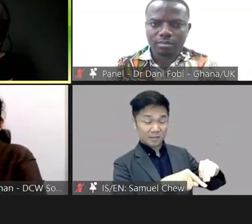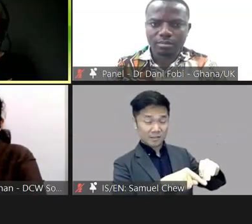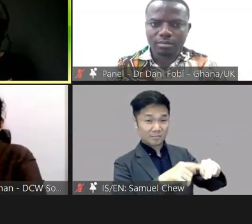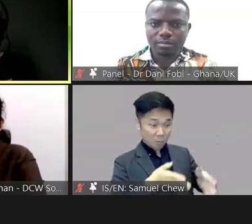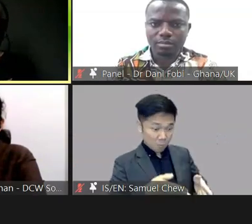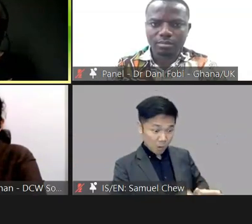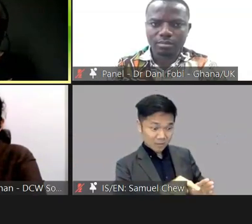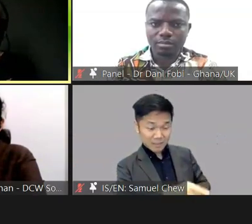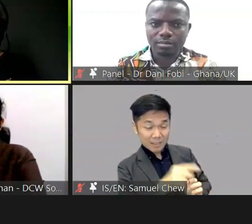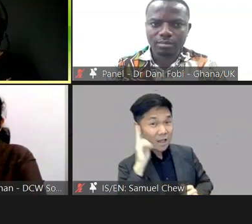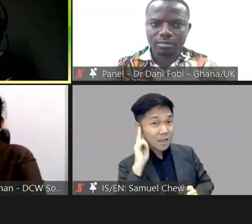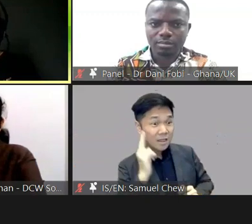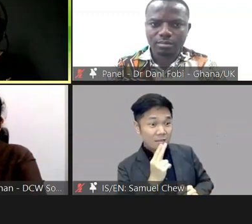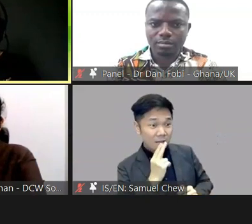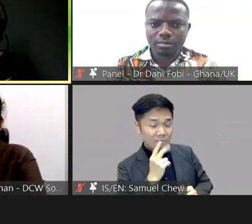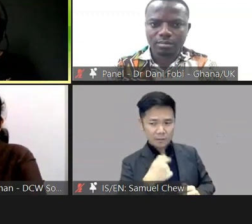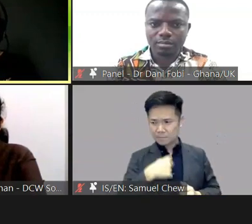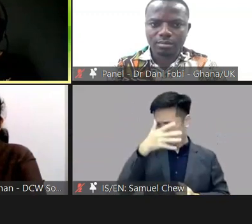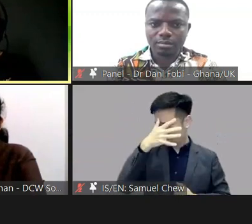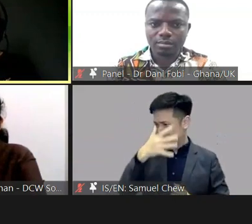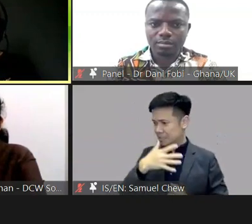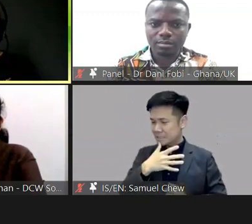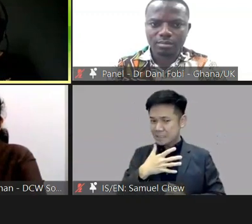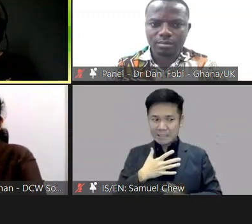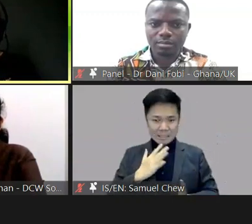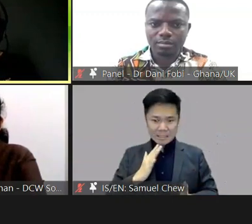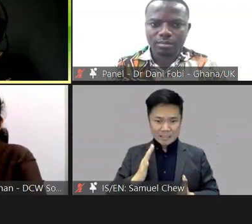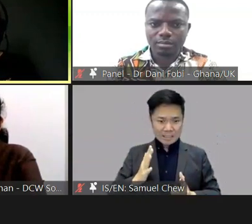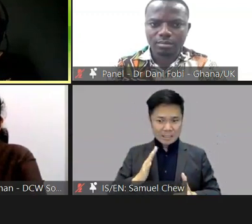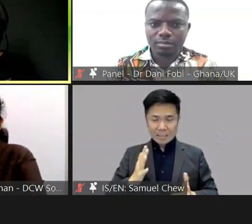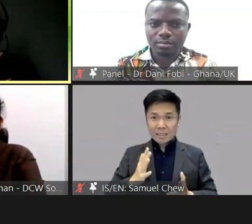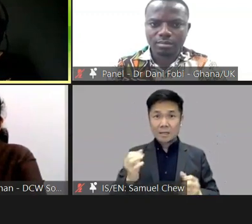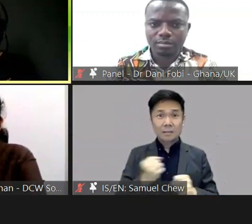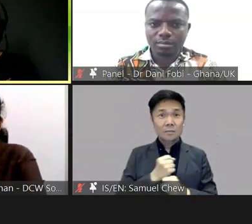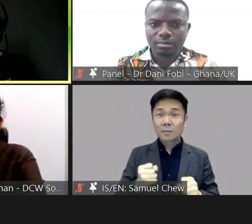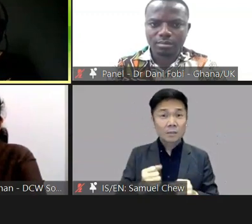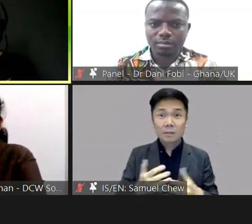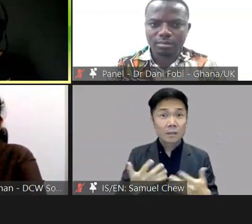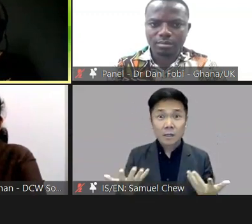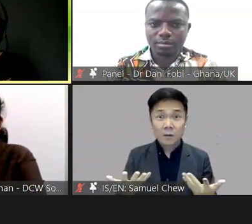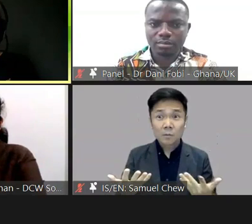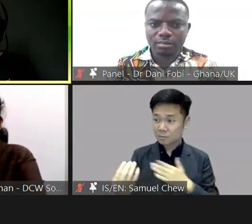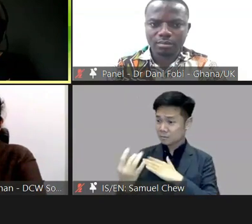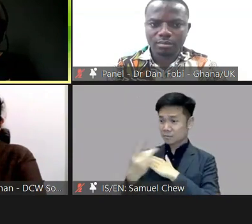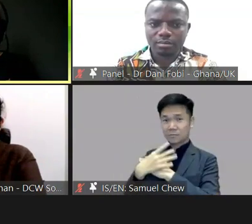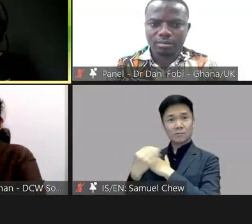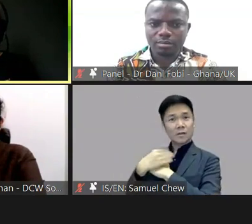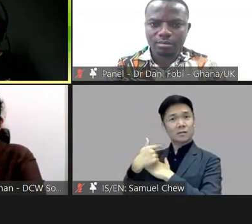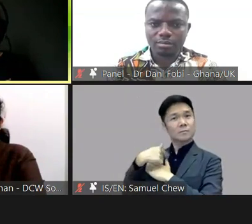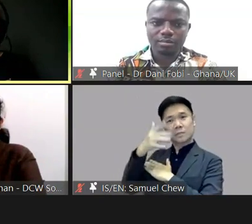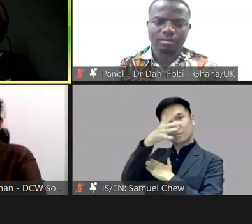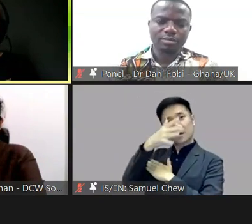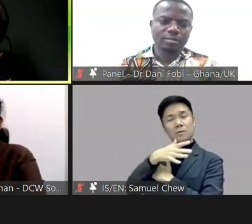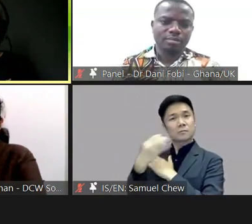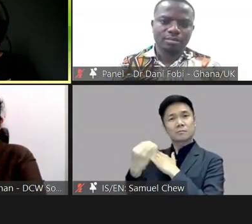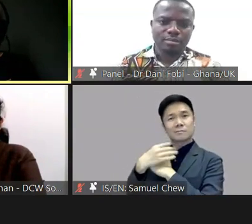know sign language. And I wonder if I could ask perhaps Daniel to start off with that. And I'm